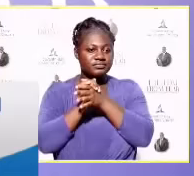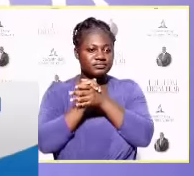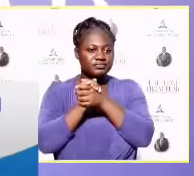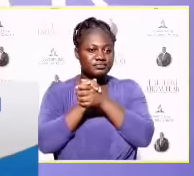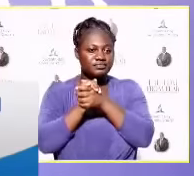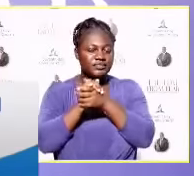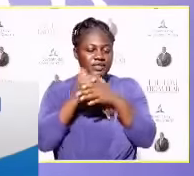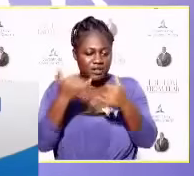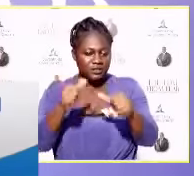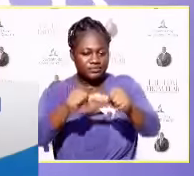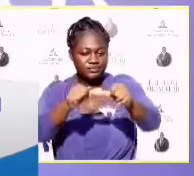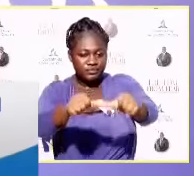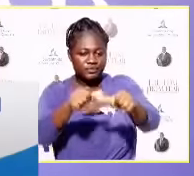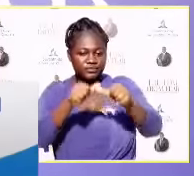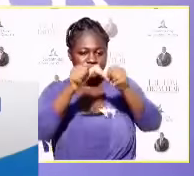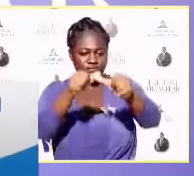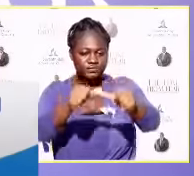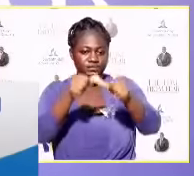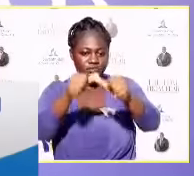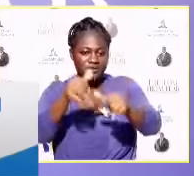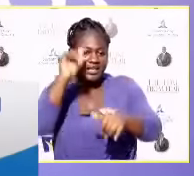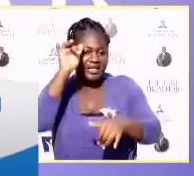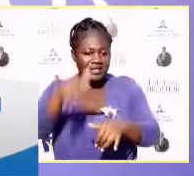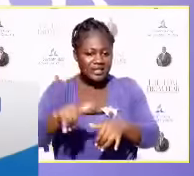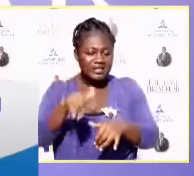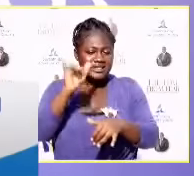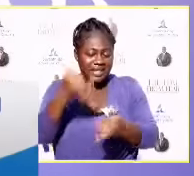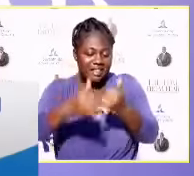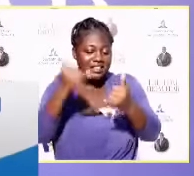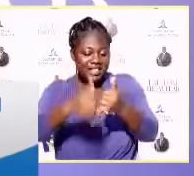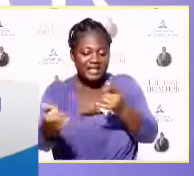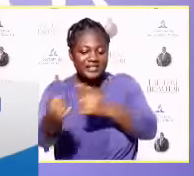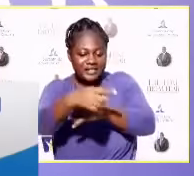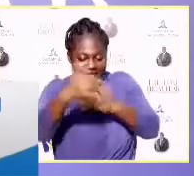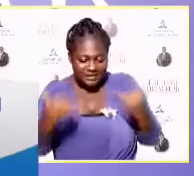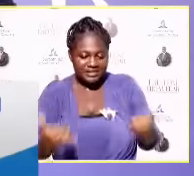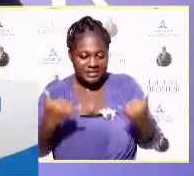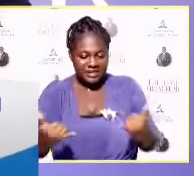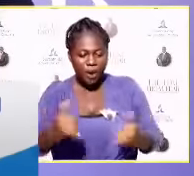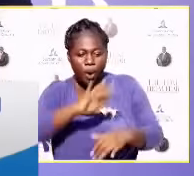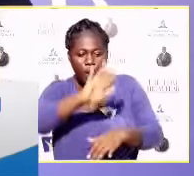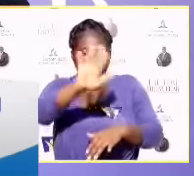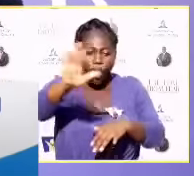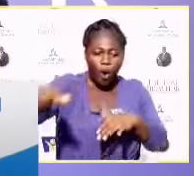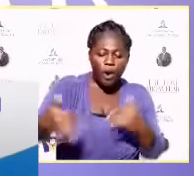Let's continue. This know also that in the last days, perilous time shall